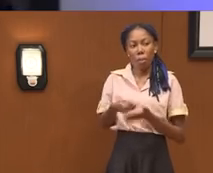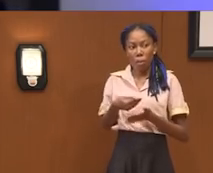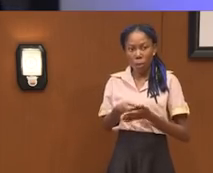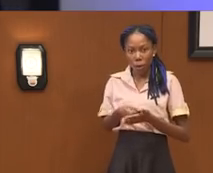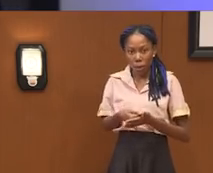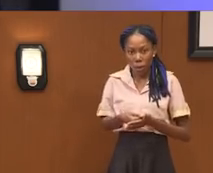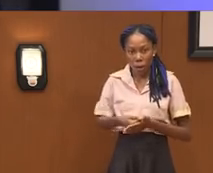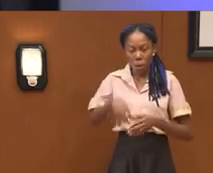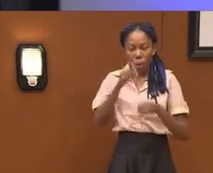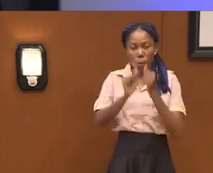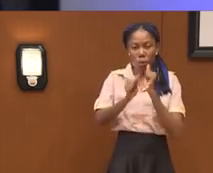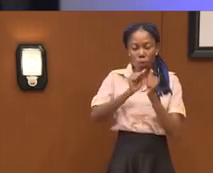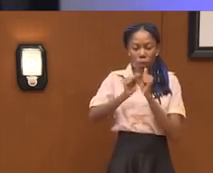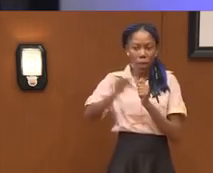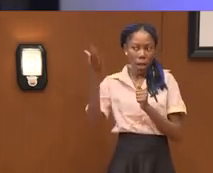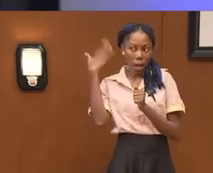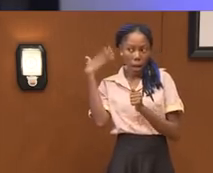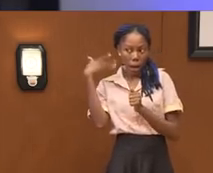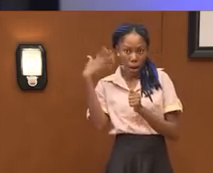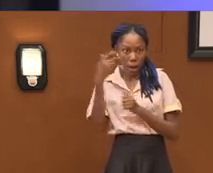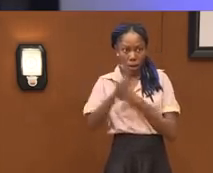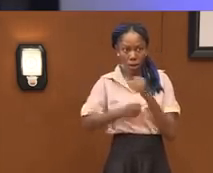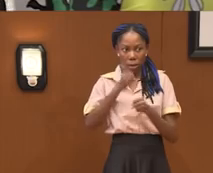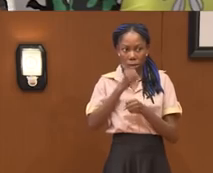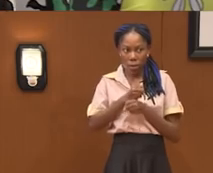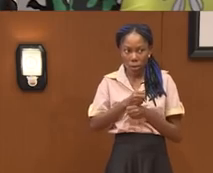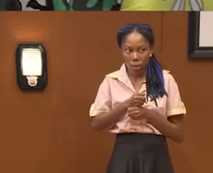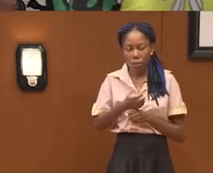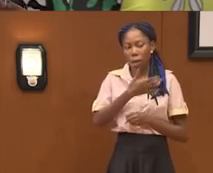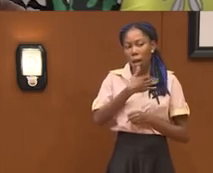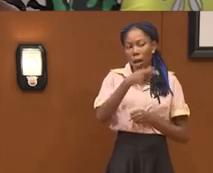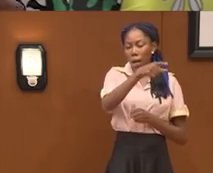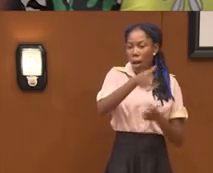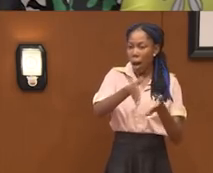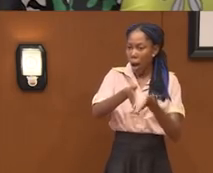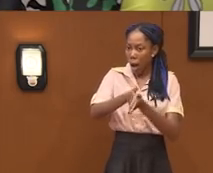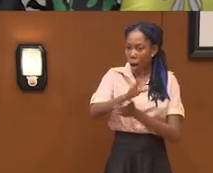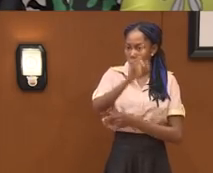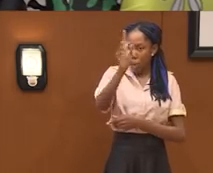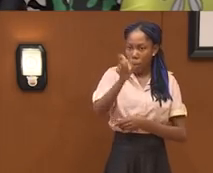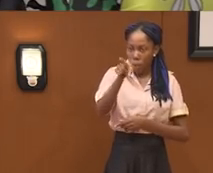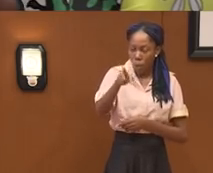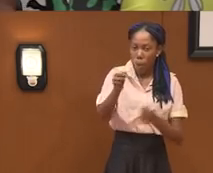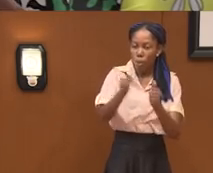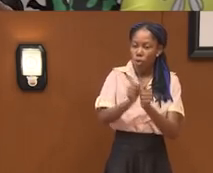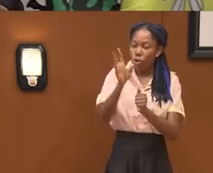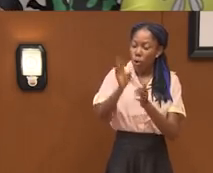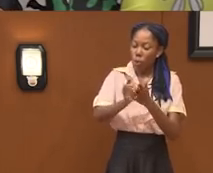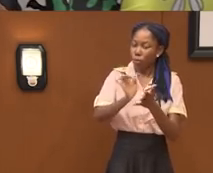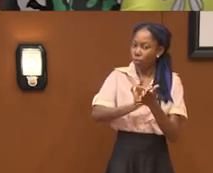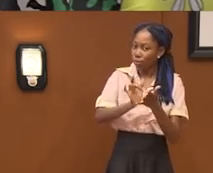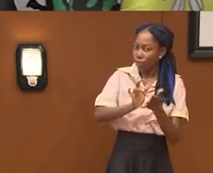of the last rent he ought to have paid to you. And I asked you, by your own